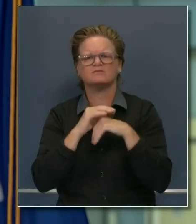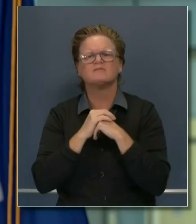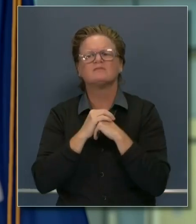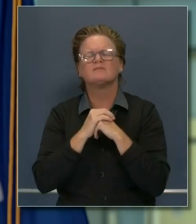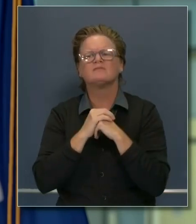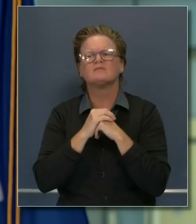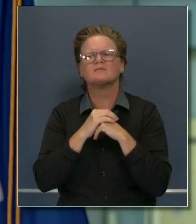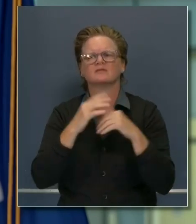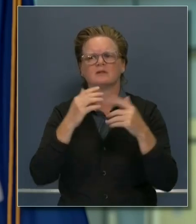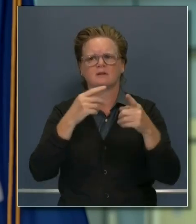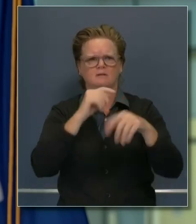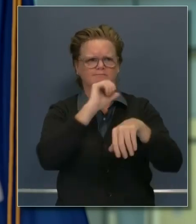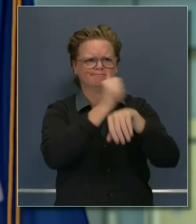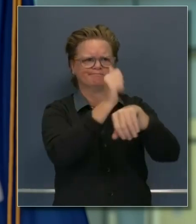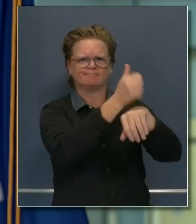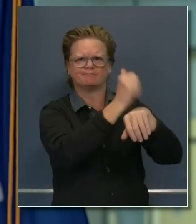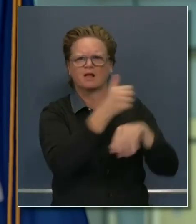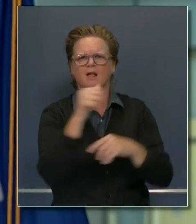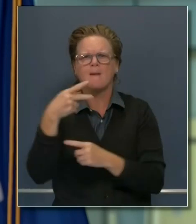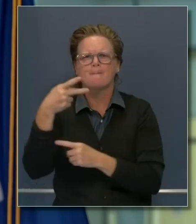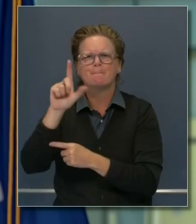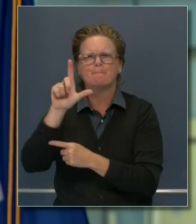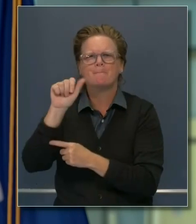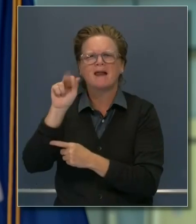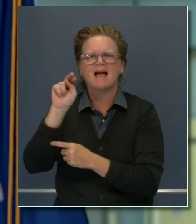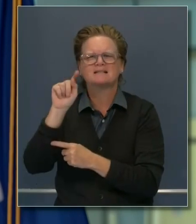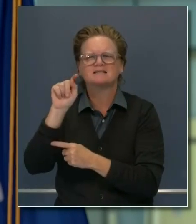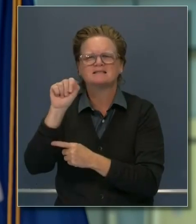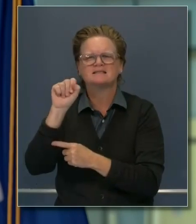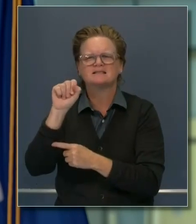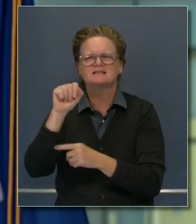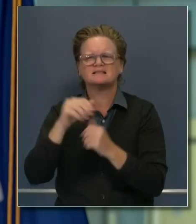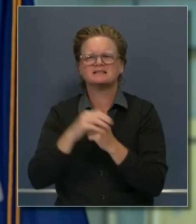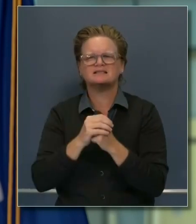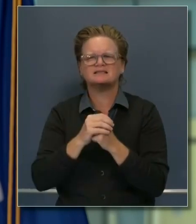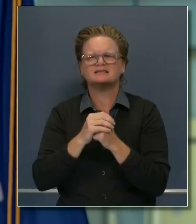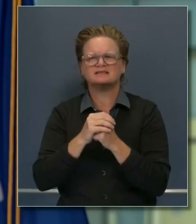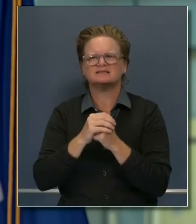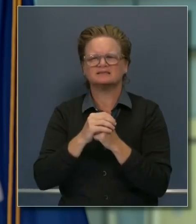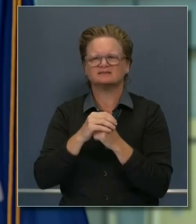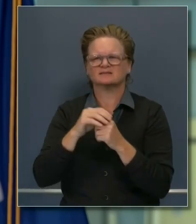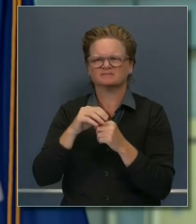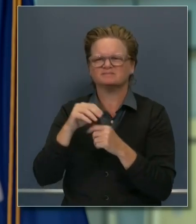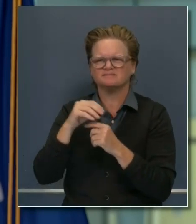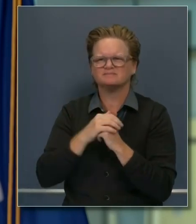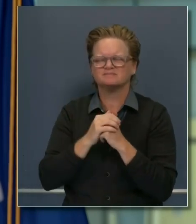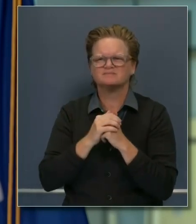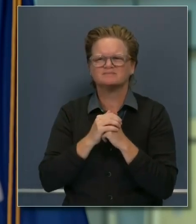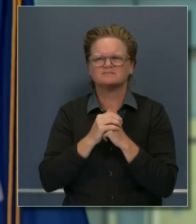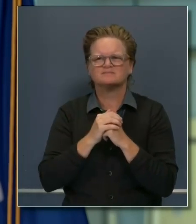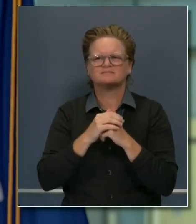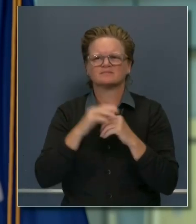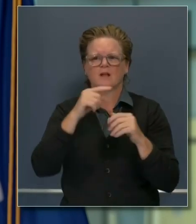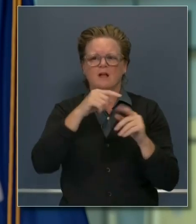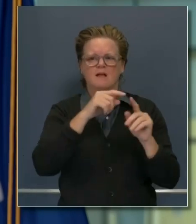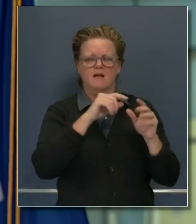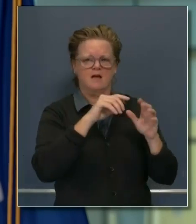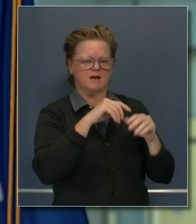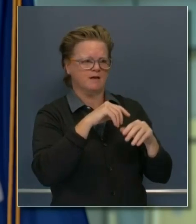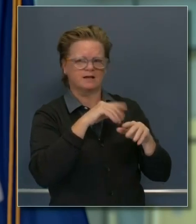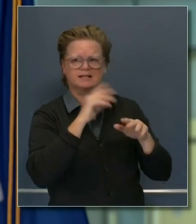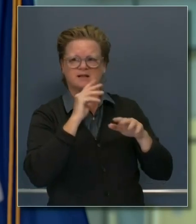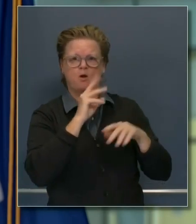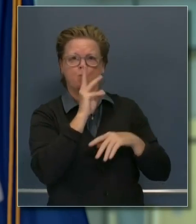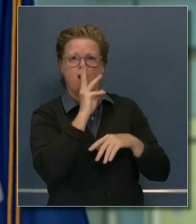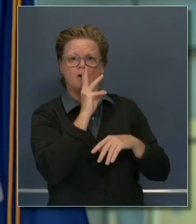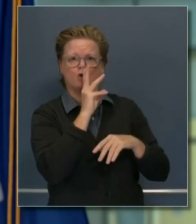coastline that critics fear would negatively impact low-income communities, and palpable concern among activists that, Governor, you won't reappoint to the Santa Ana Water Board